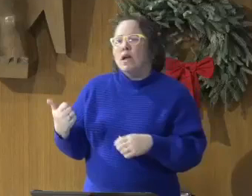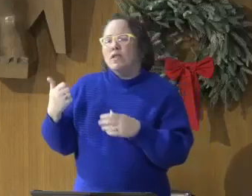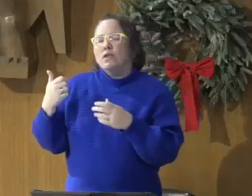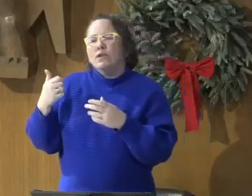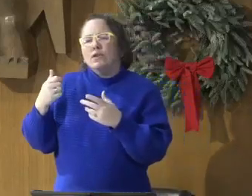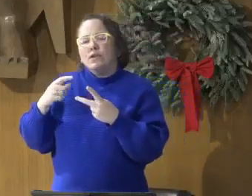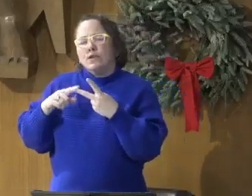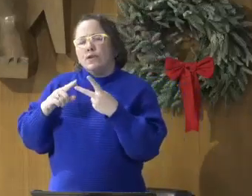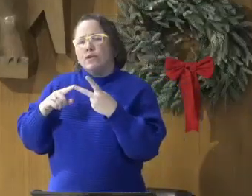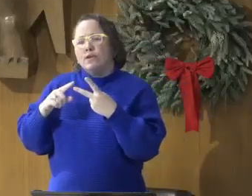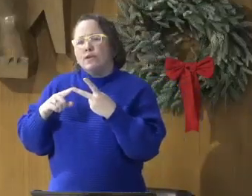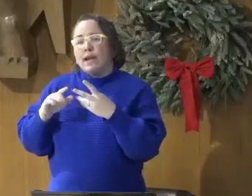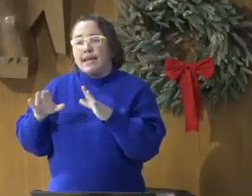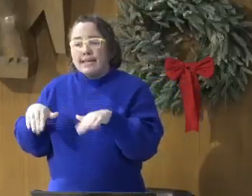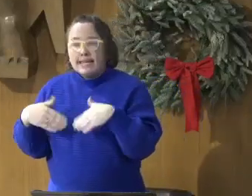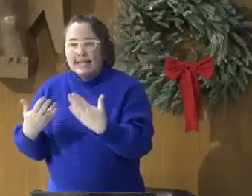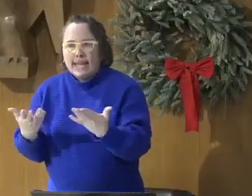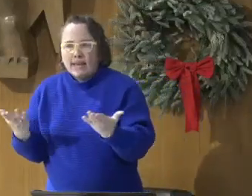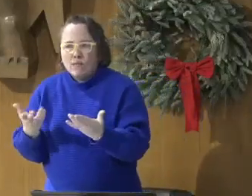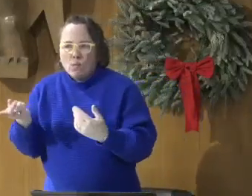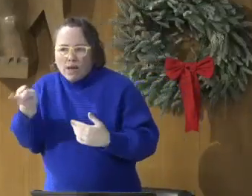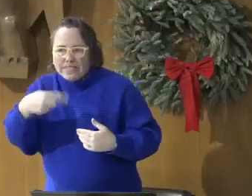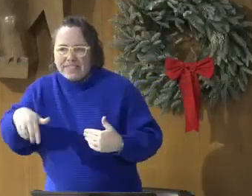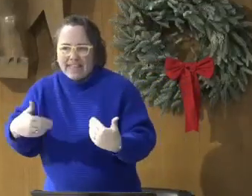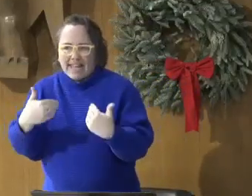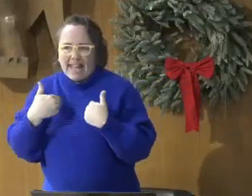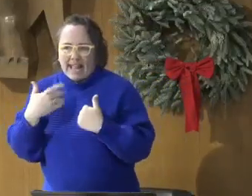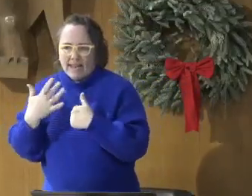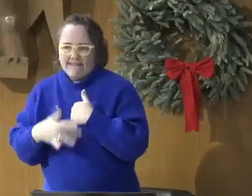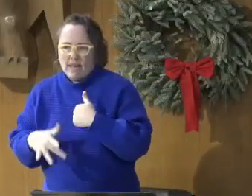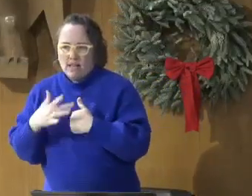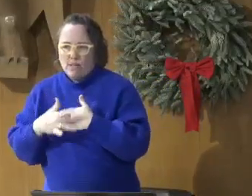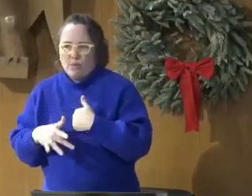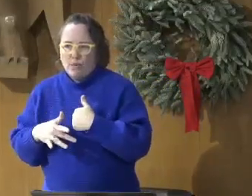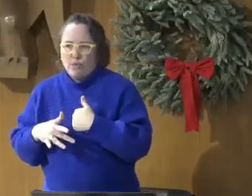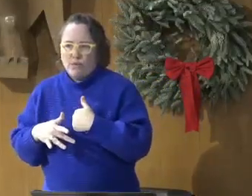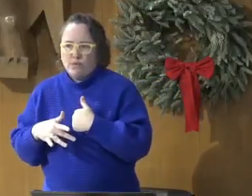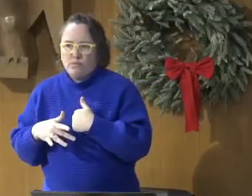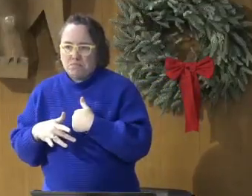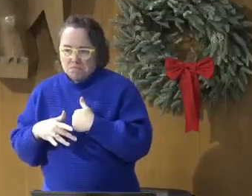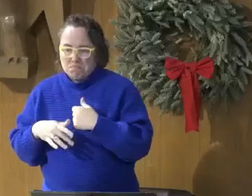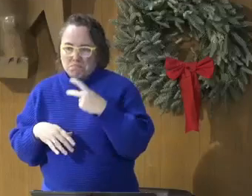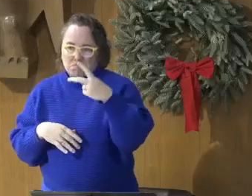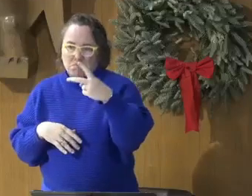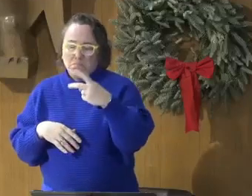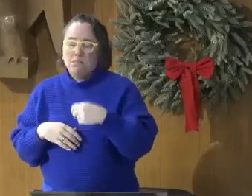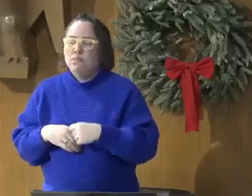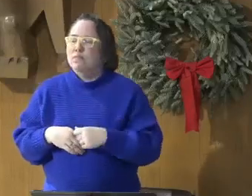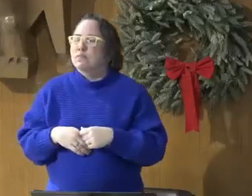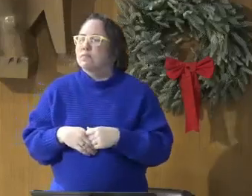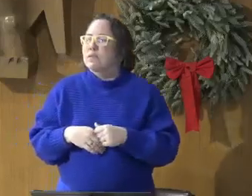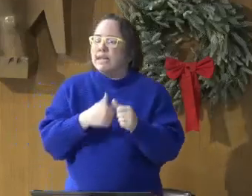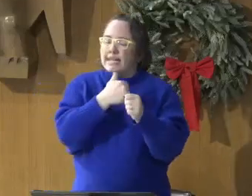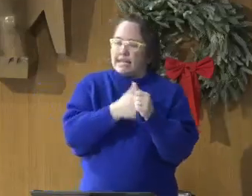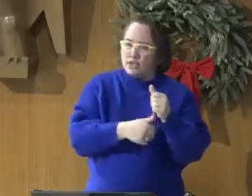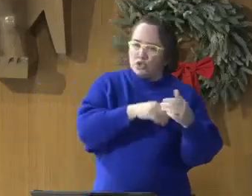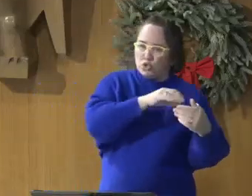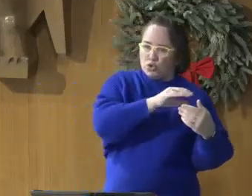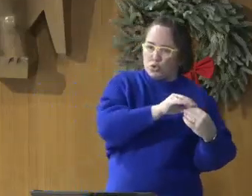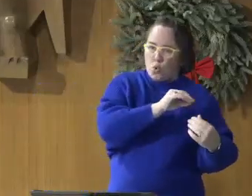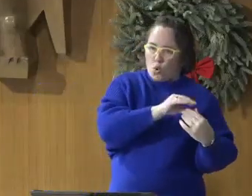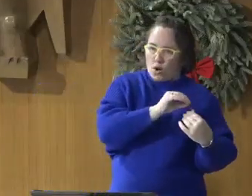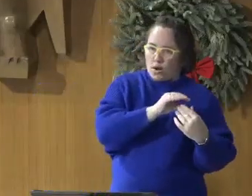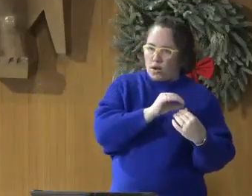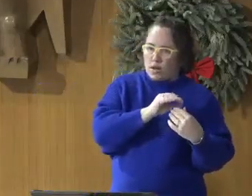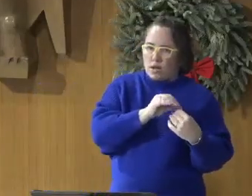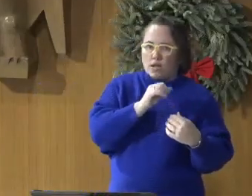what they had. In each of these stories, the recipient was not made to feel